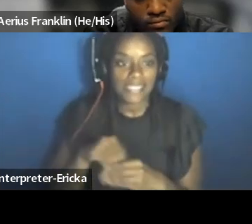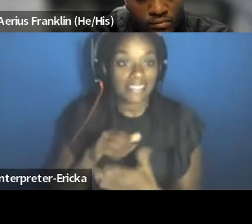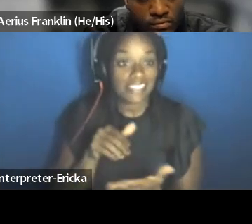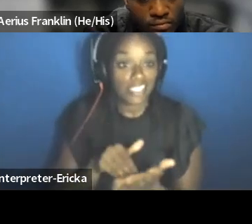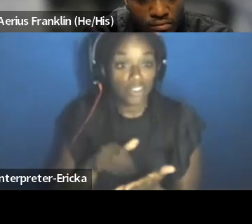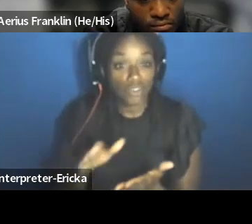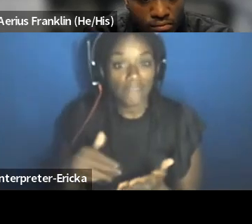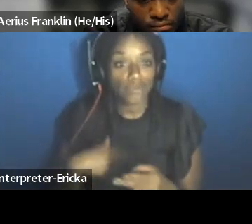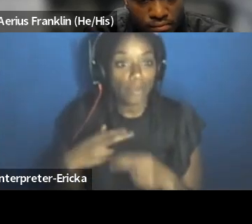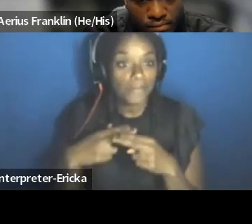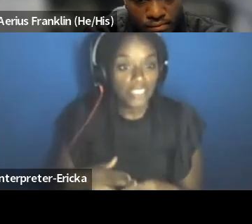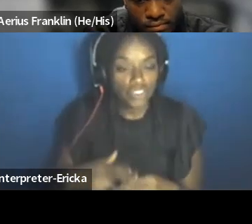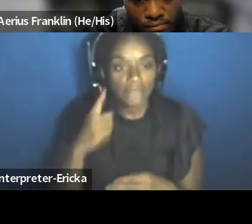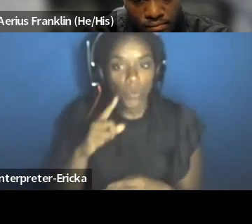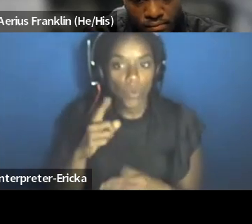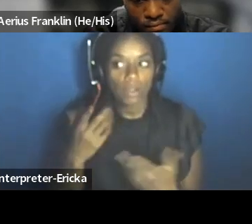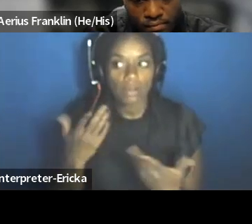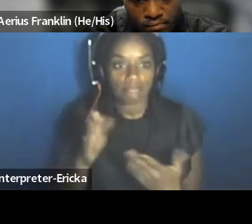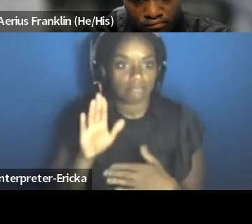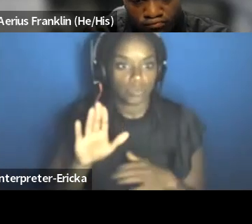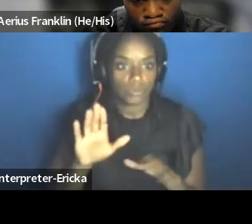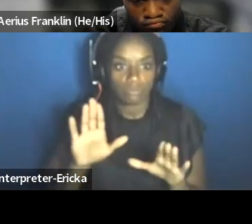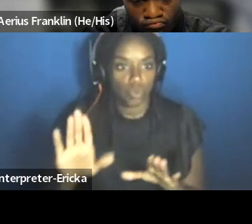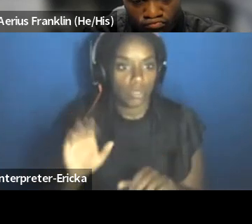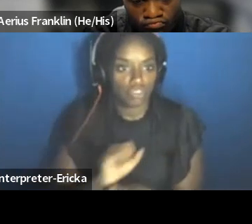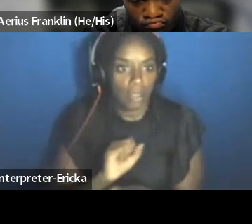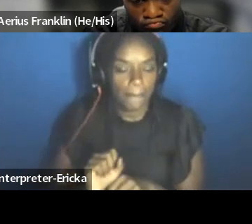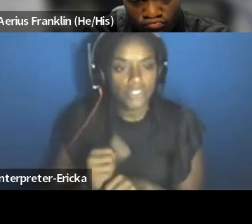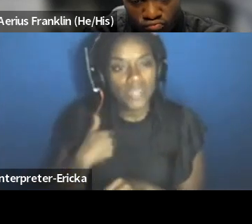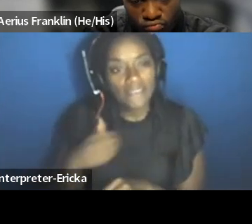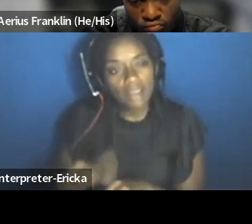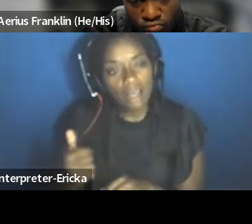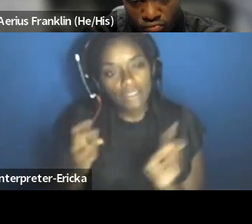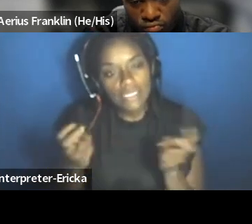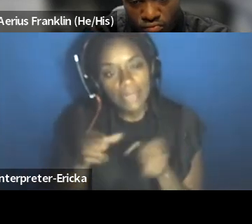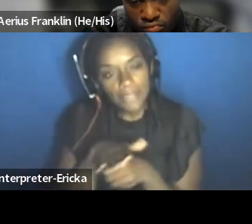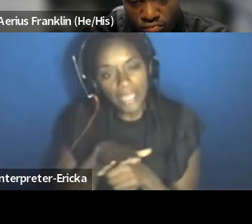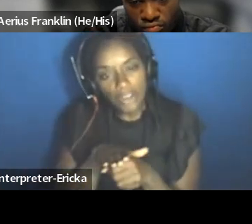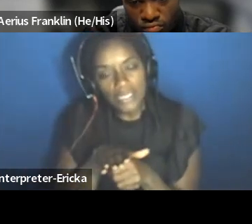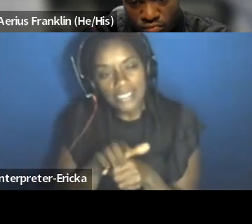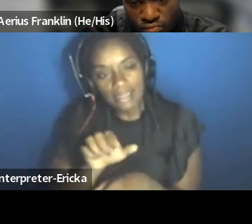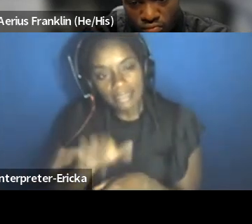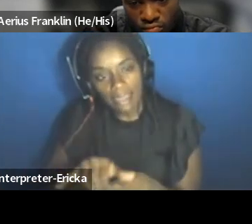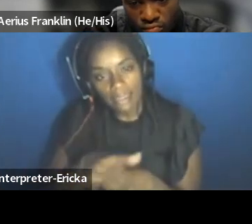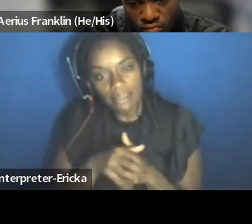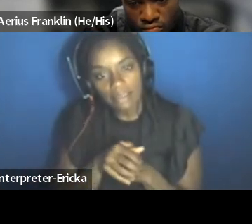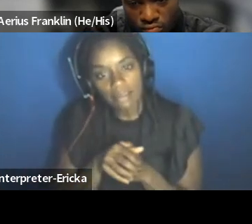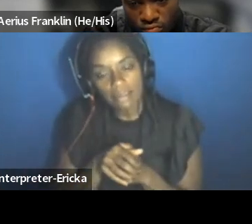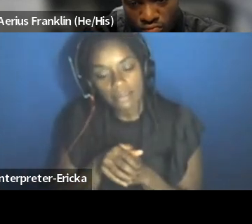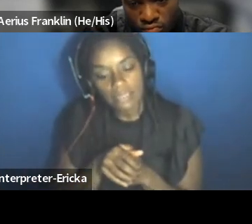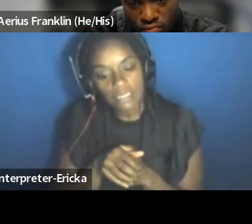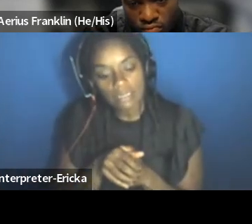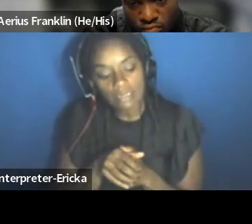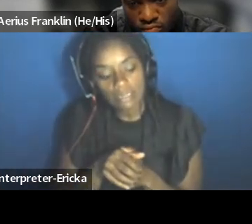for X, Y, and Z, what you deliver. Are there some other topic areas like that that you feel like